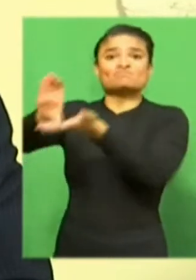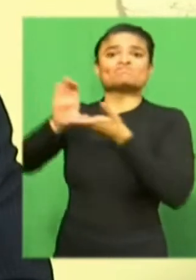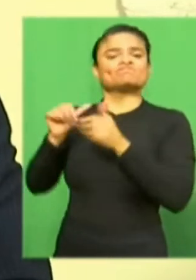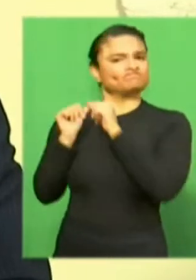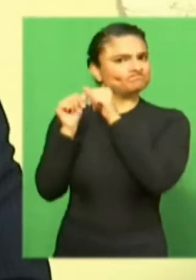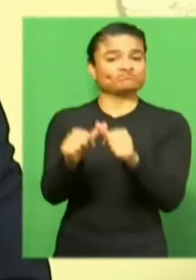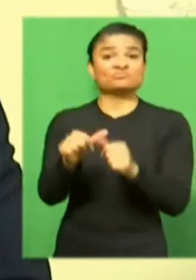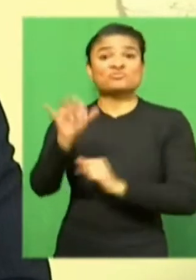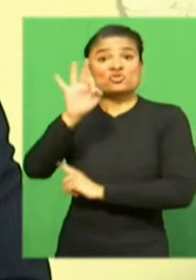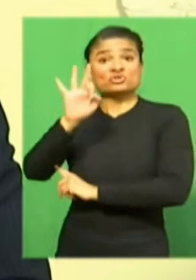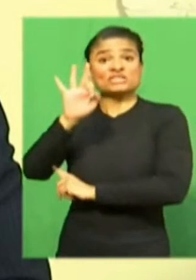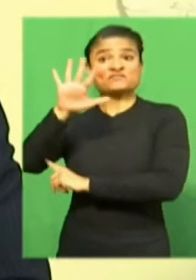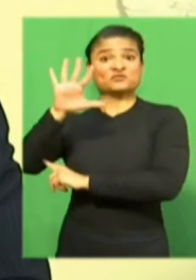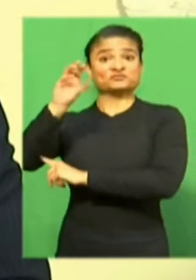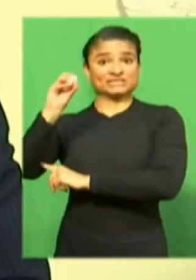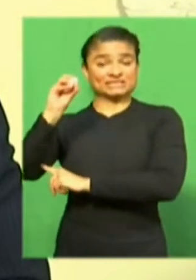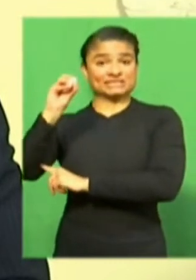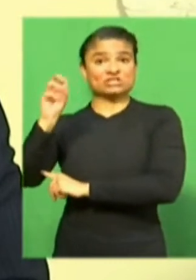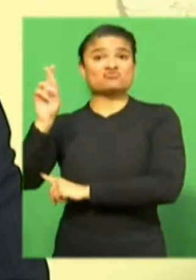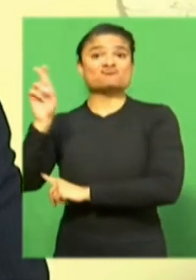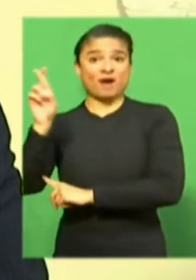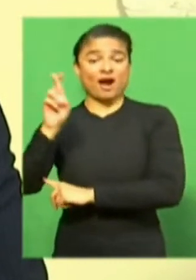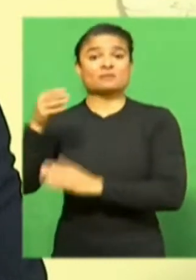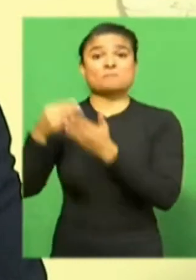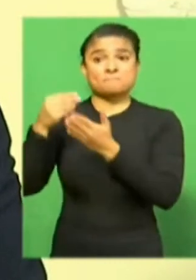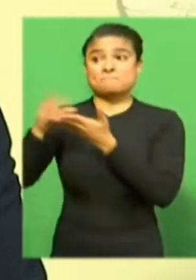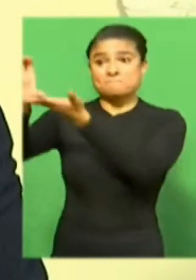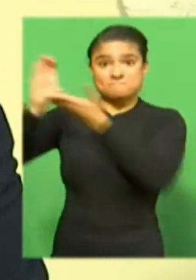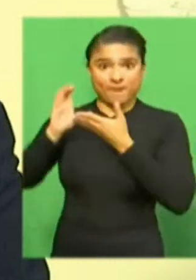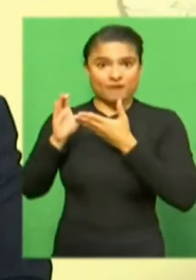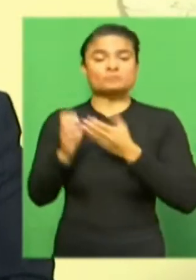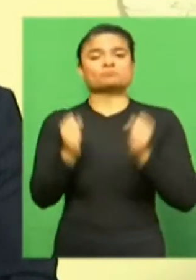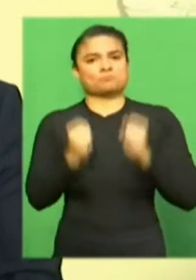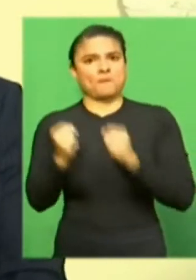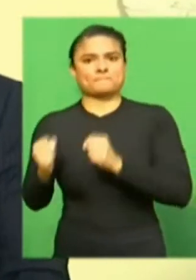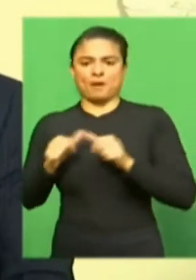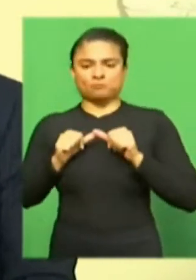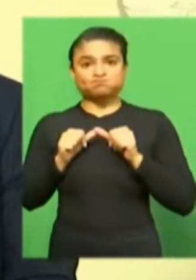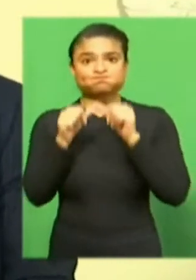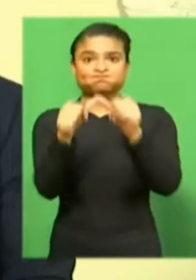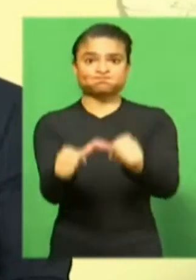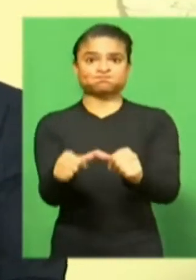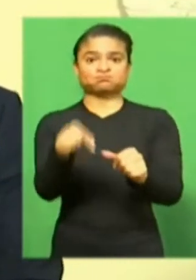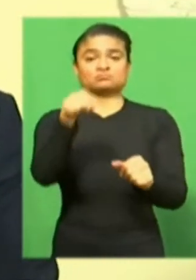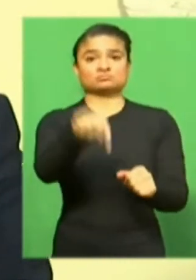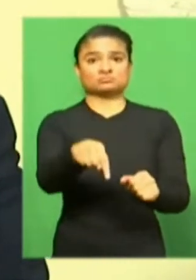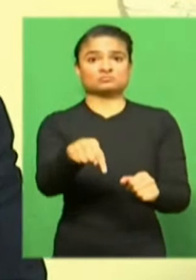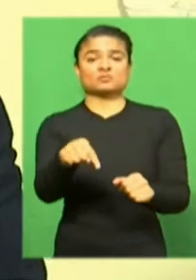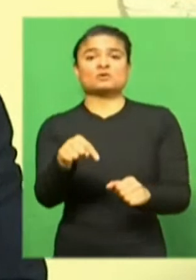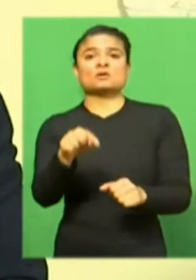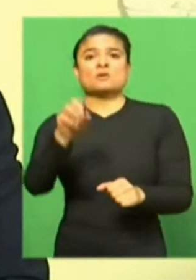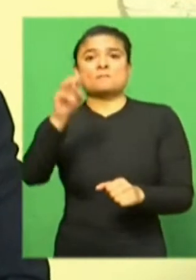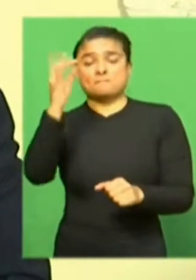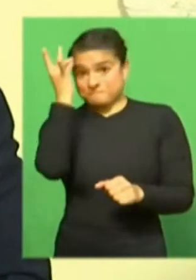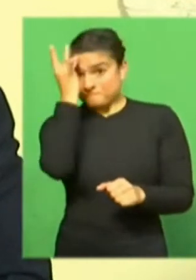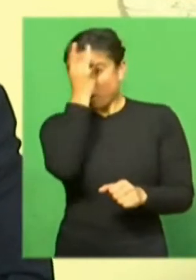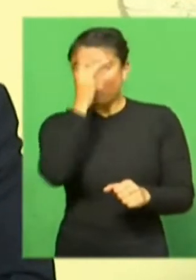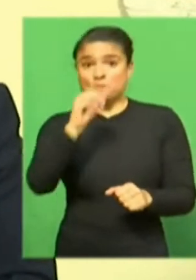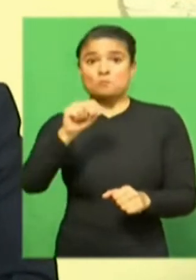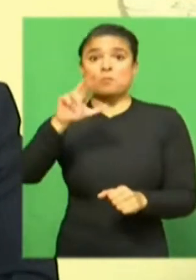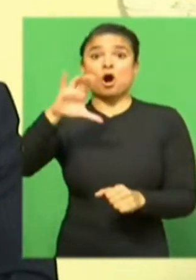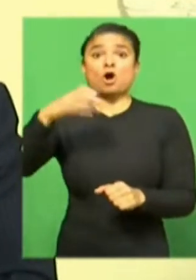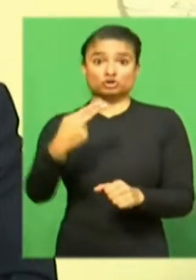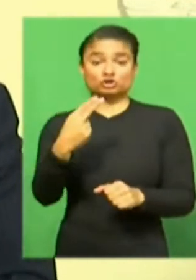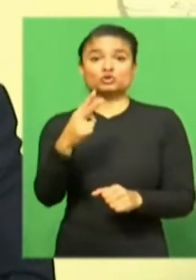March 2022. This has been made possible by the slight improvement we have seen in